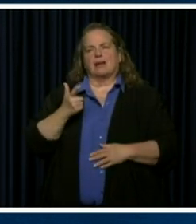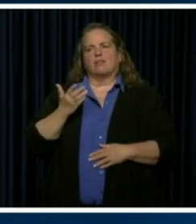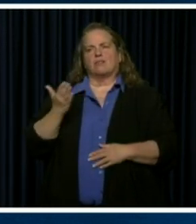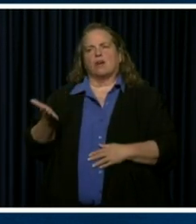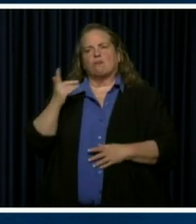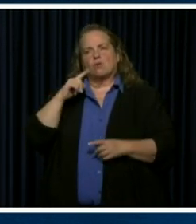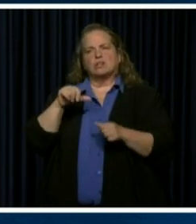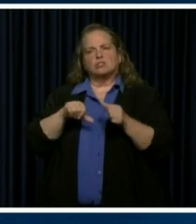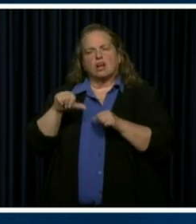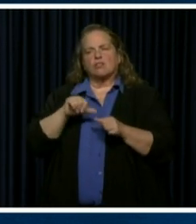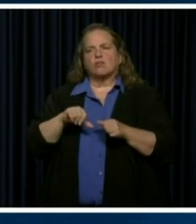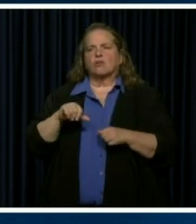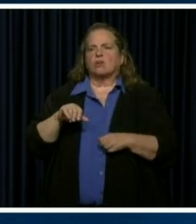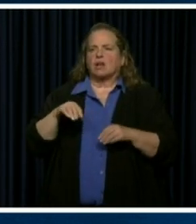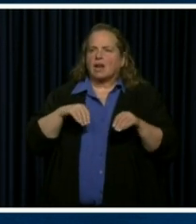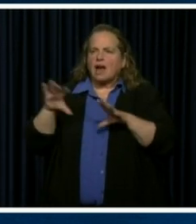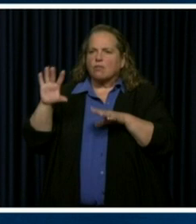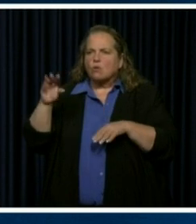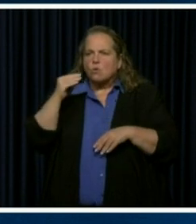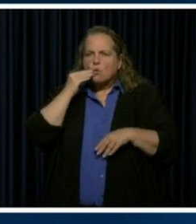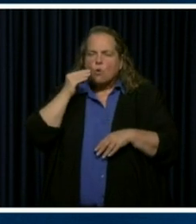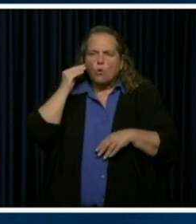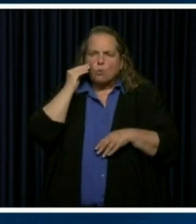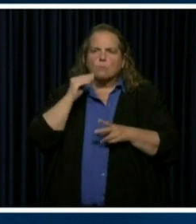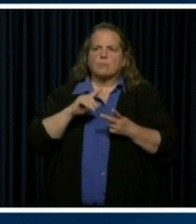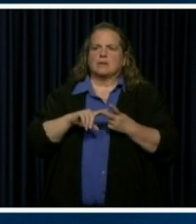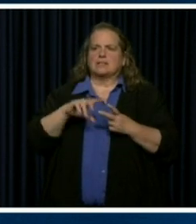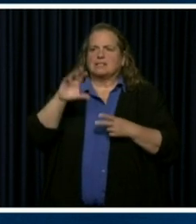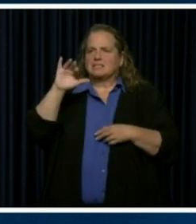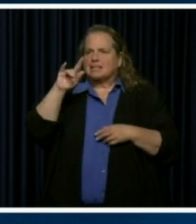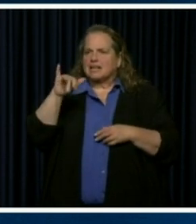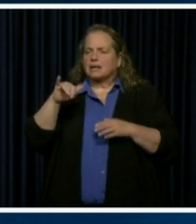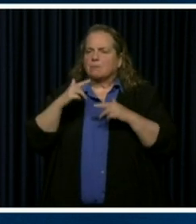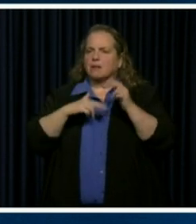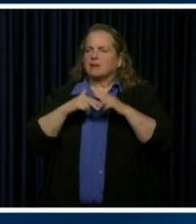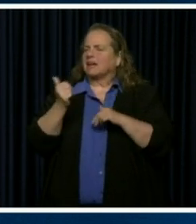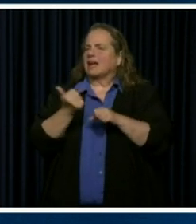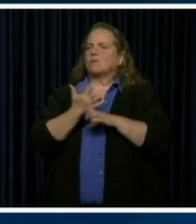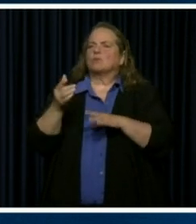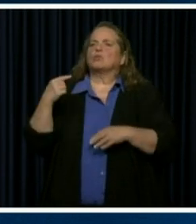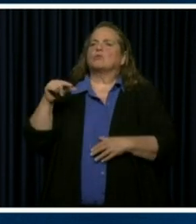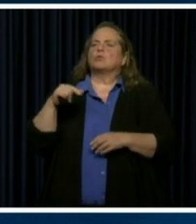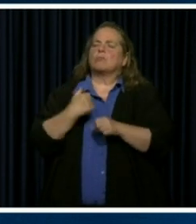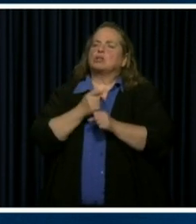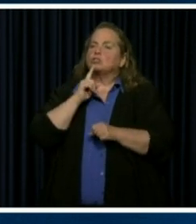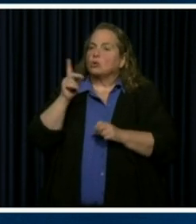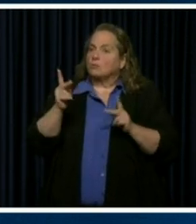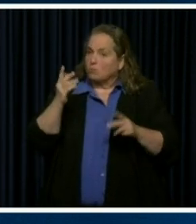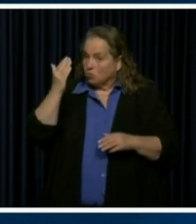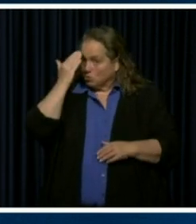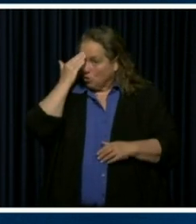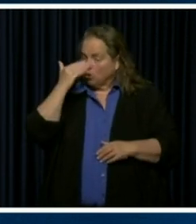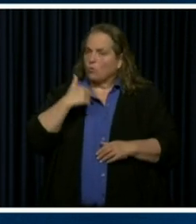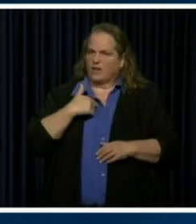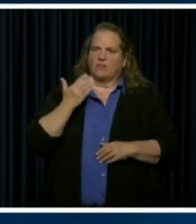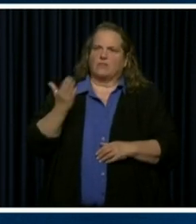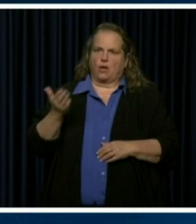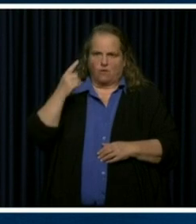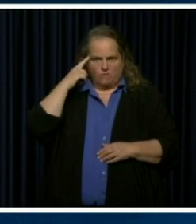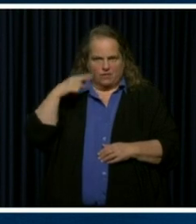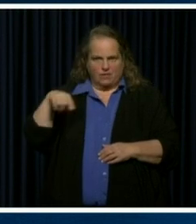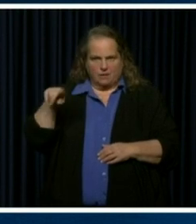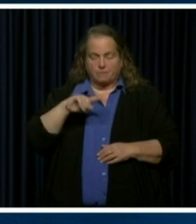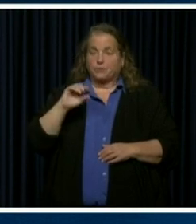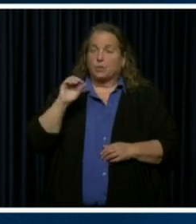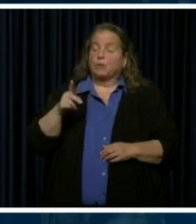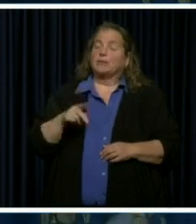lighting their homes, their city buildings, and everything else up green to make sure that people know that we are there for them. All